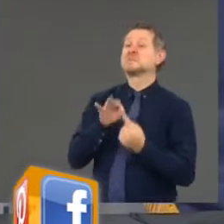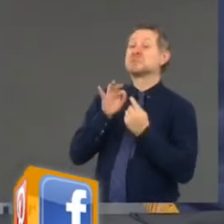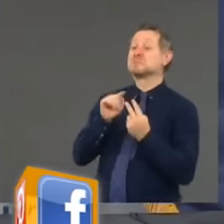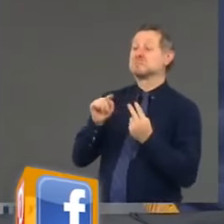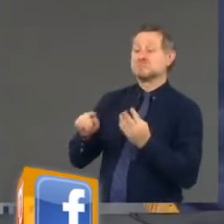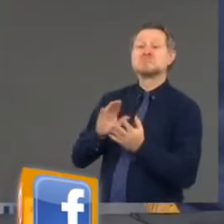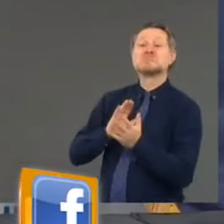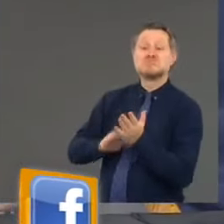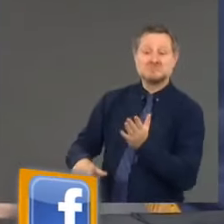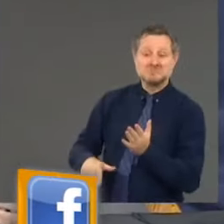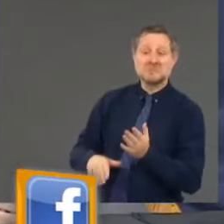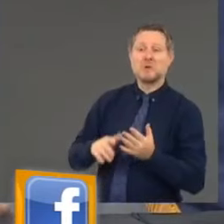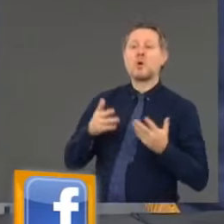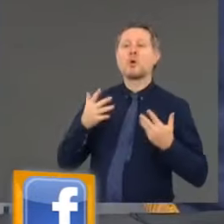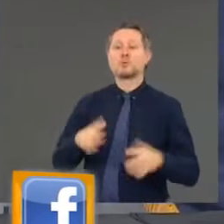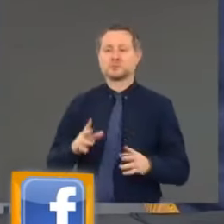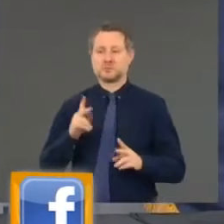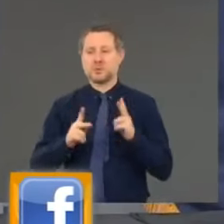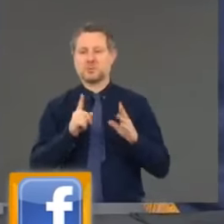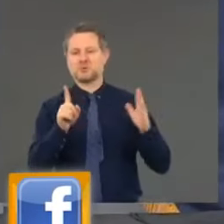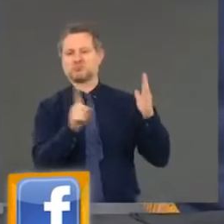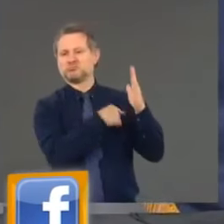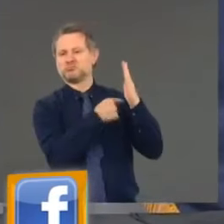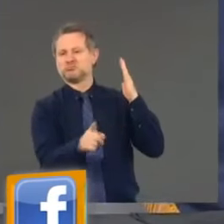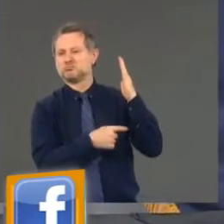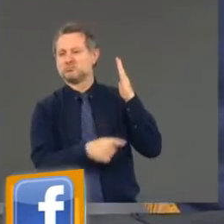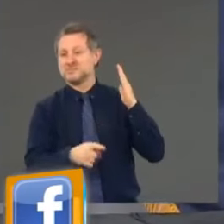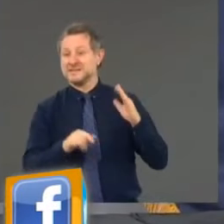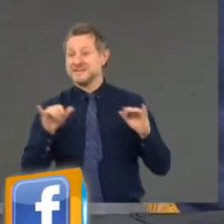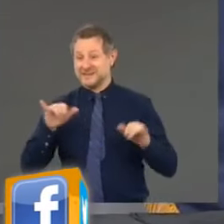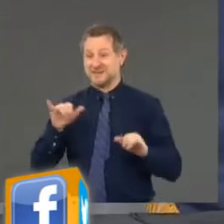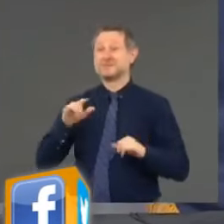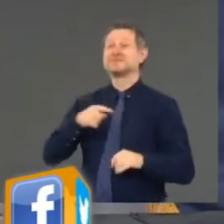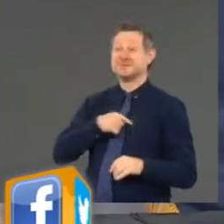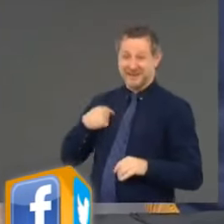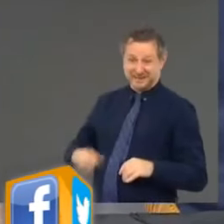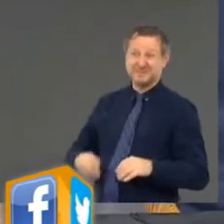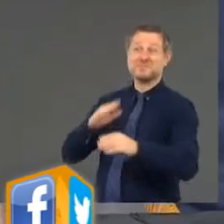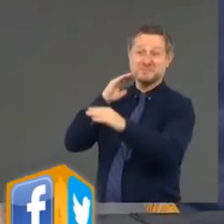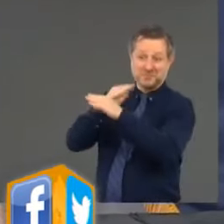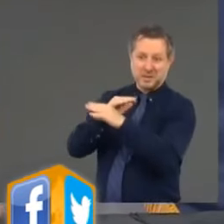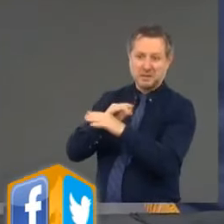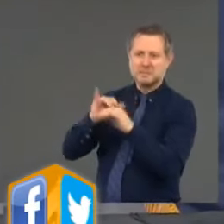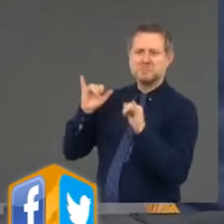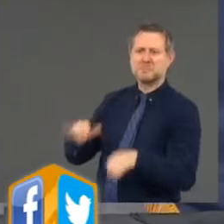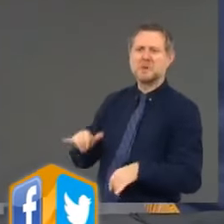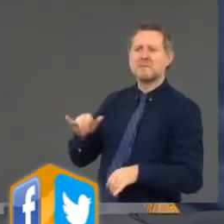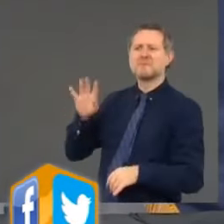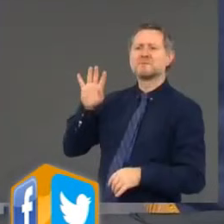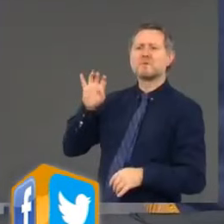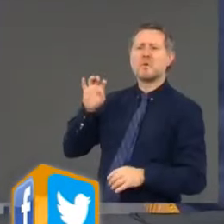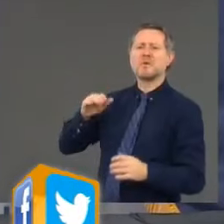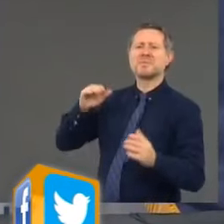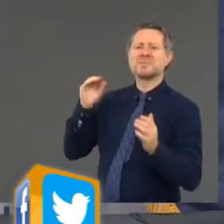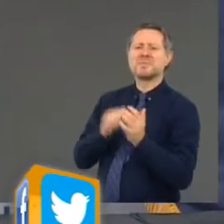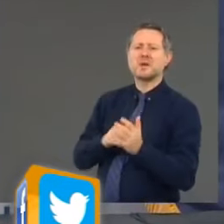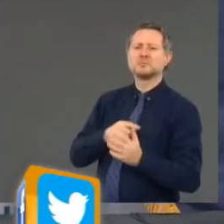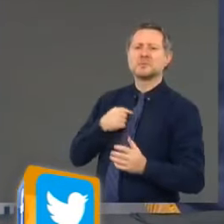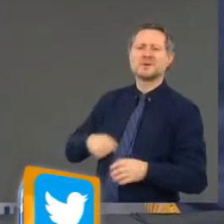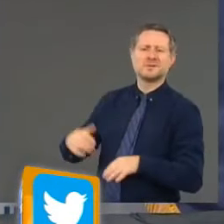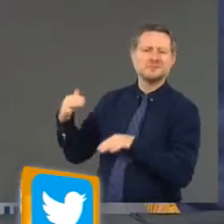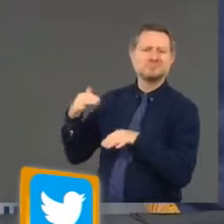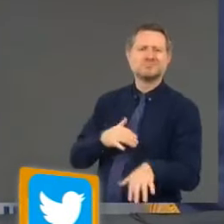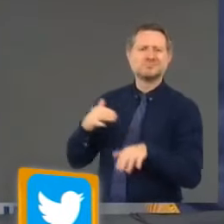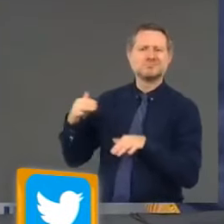that. Despite the China ban, about 400,000 people from China came over. There are exceptions to the European